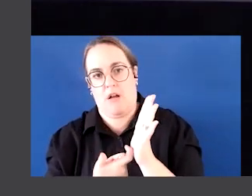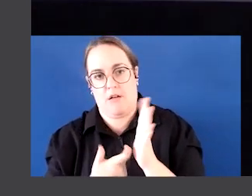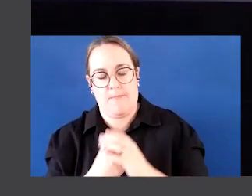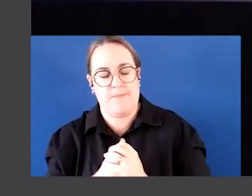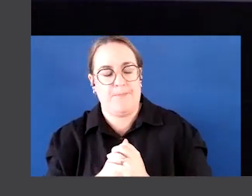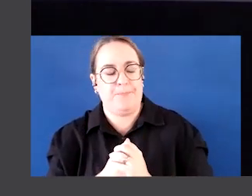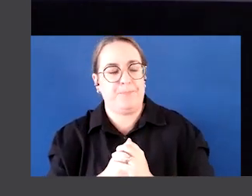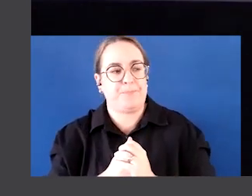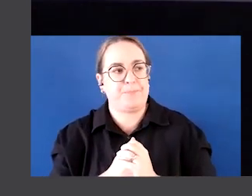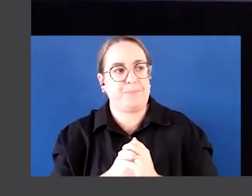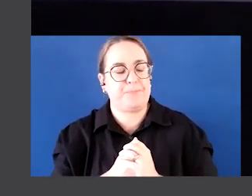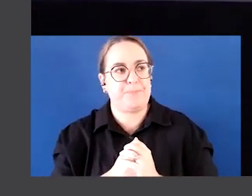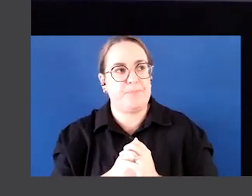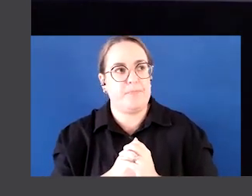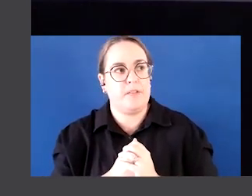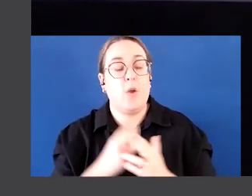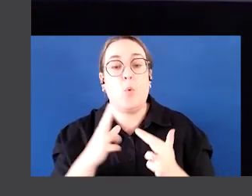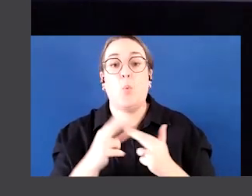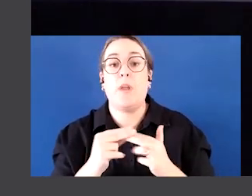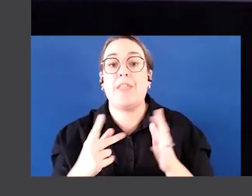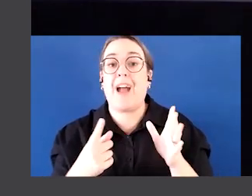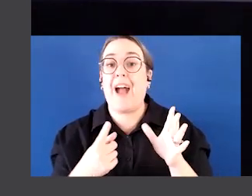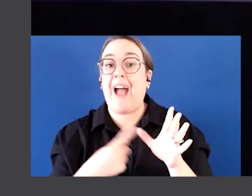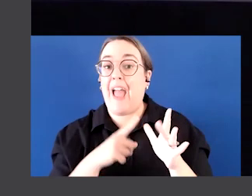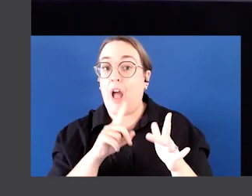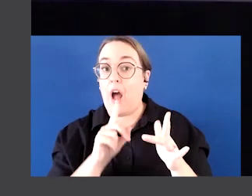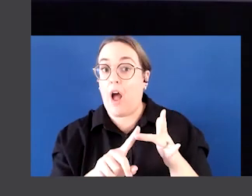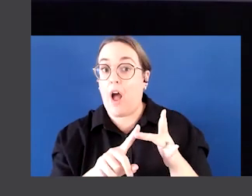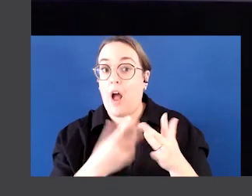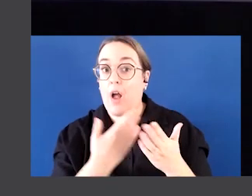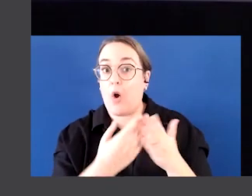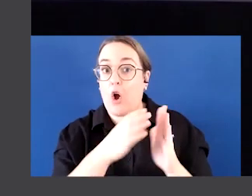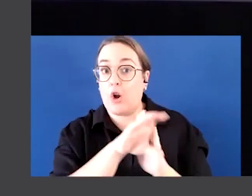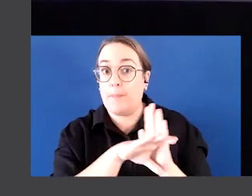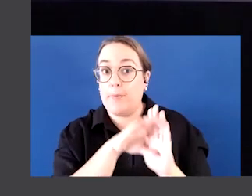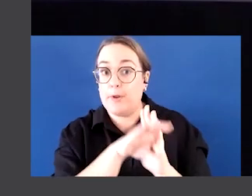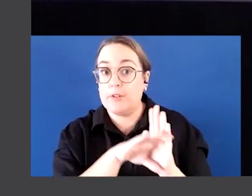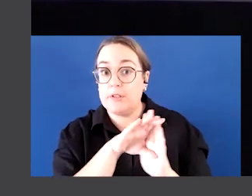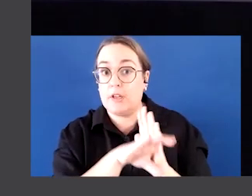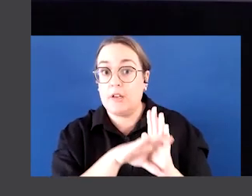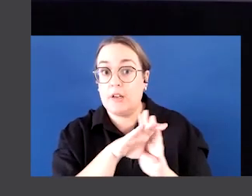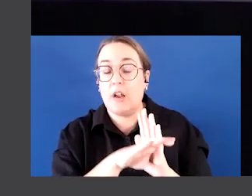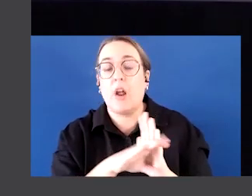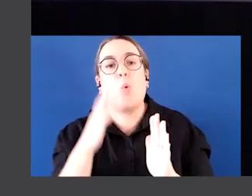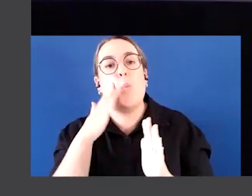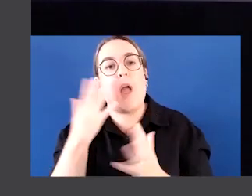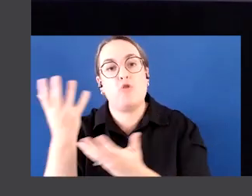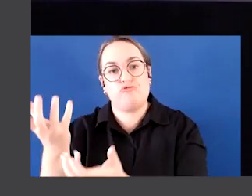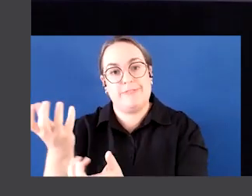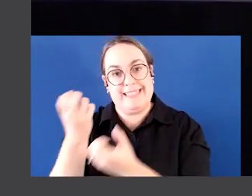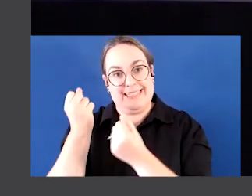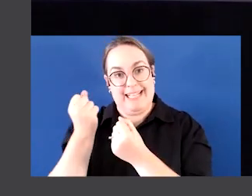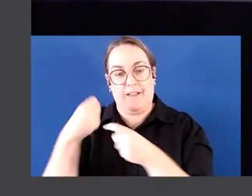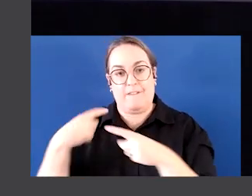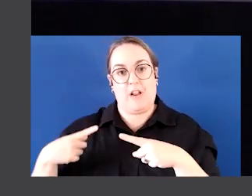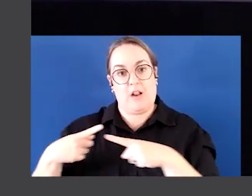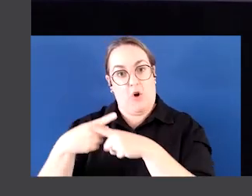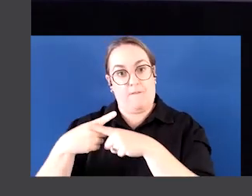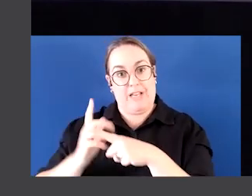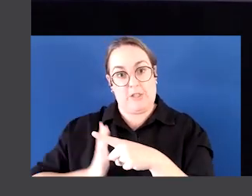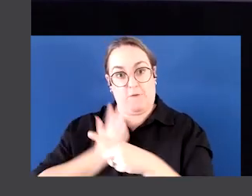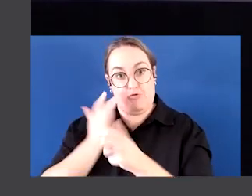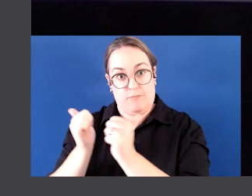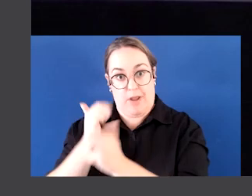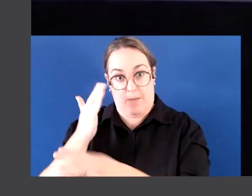of our large construction contracts. In terms of the artificial intelligence, we do, when we collect information on declarations of private interest